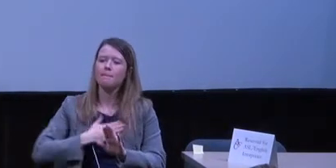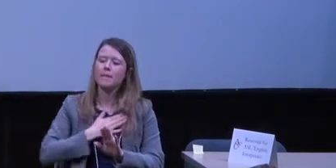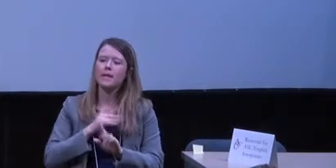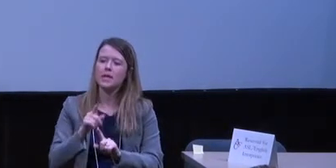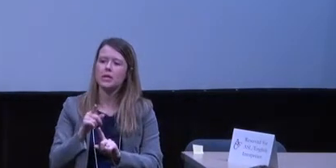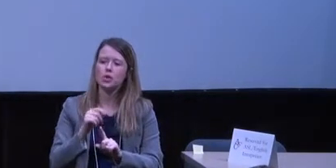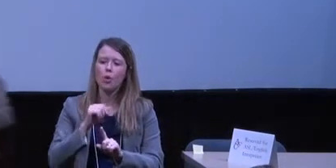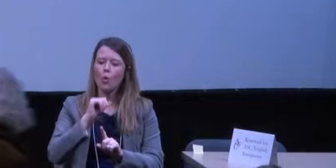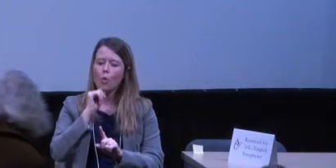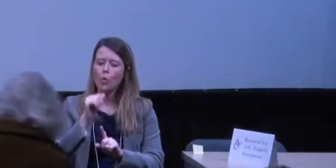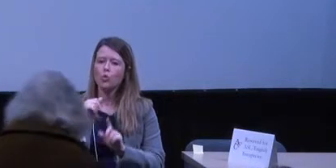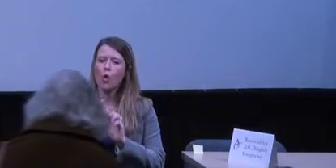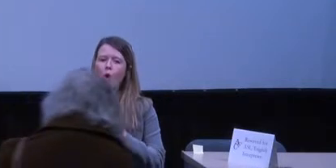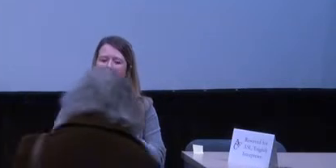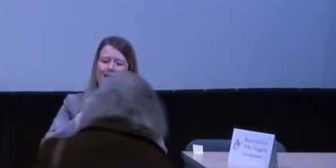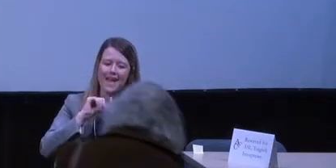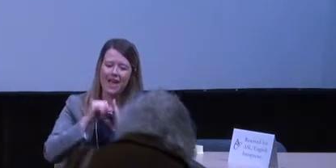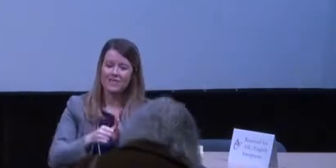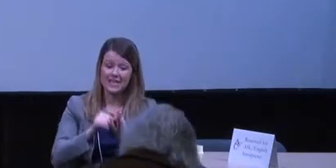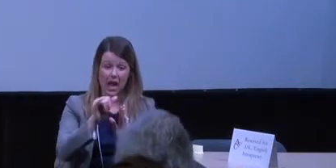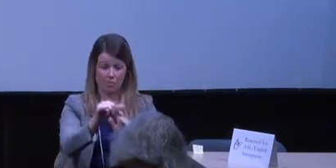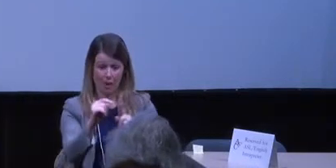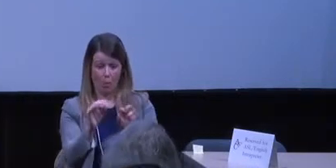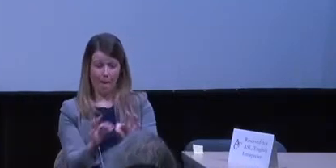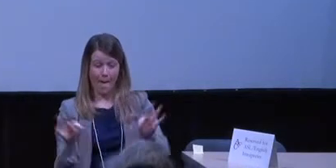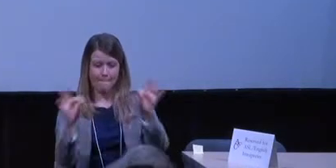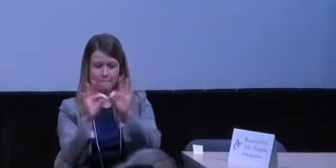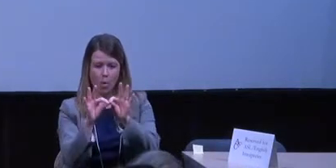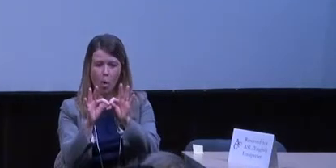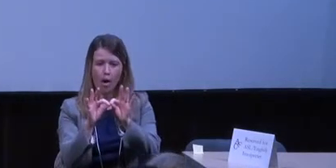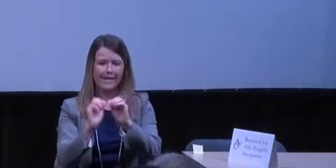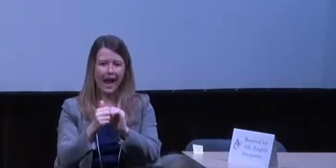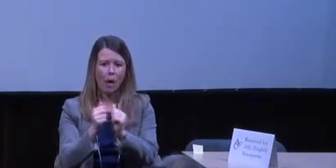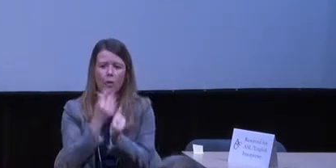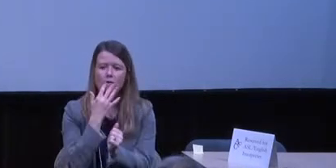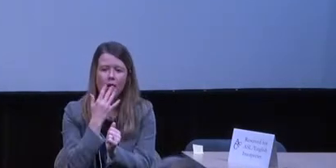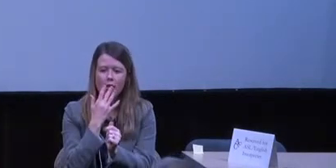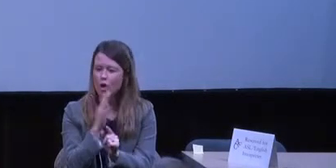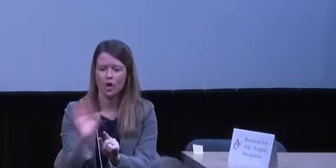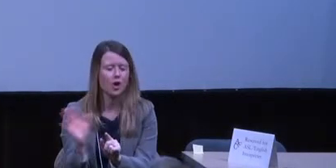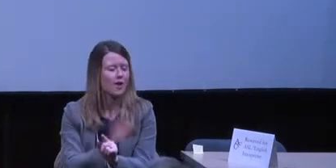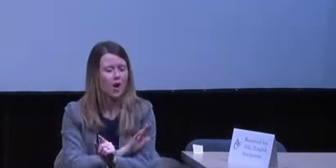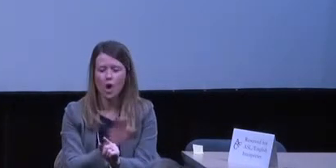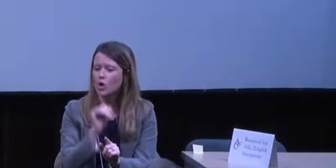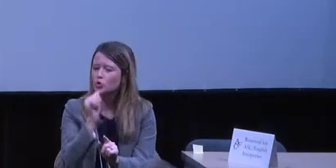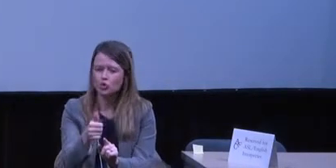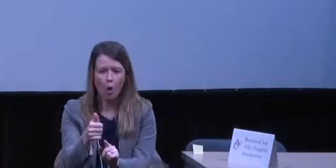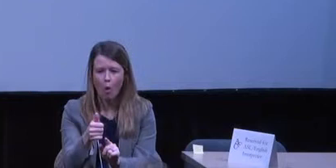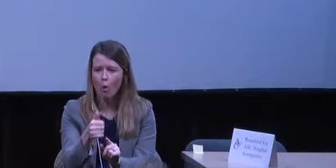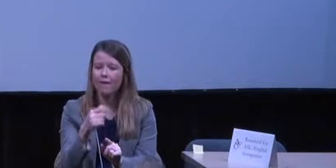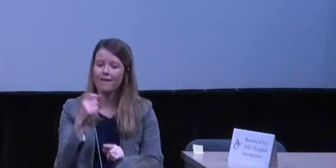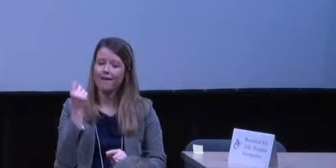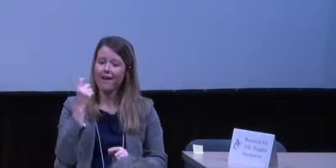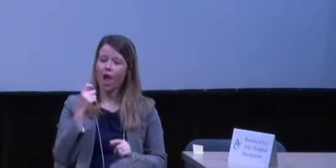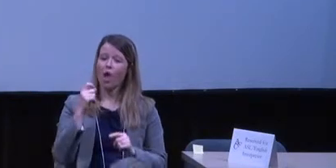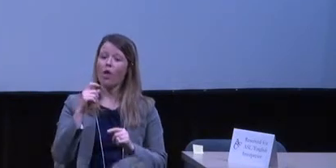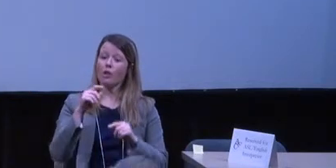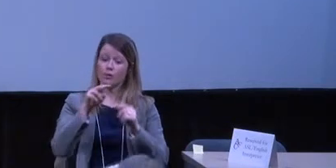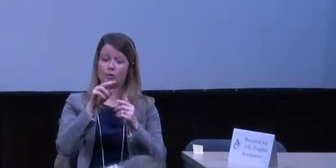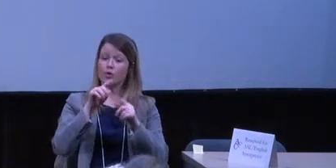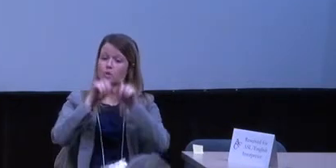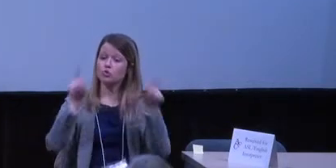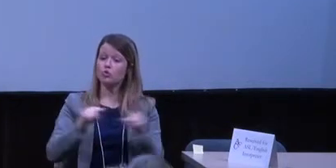importance based on a color of a text. Because if I'm using a screen reader, because I visually